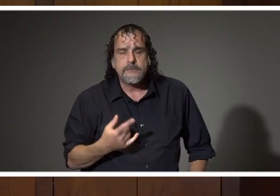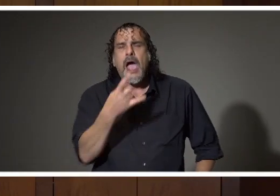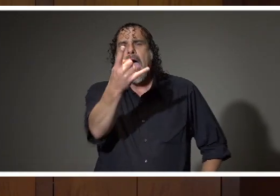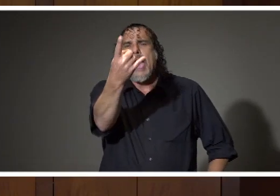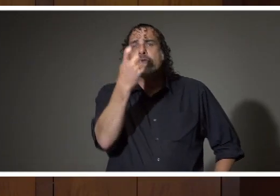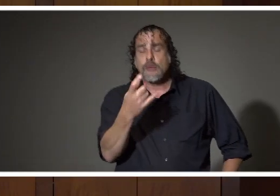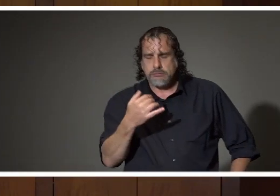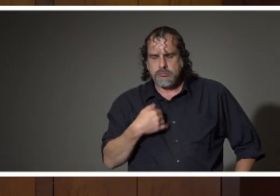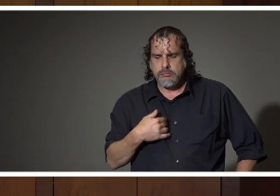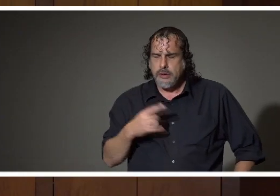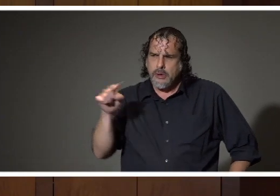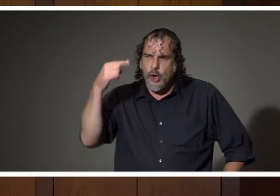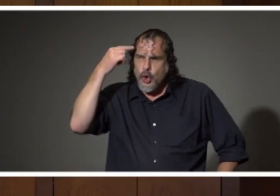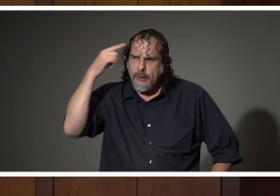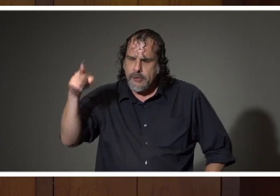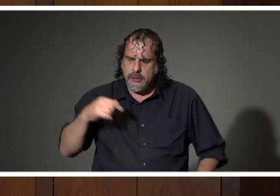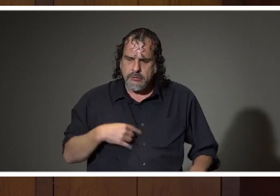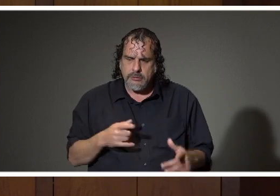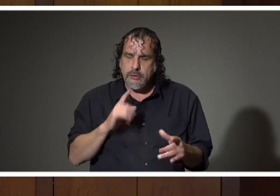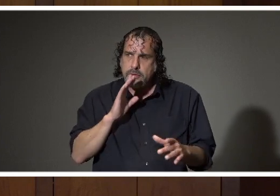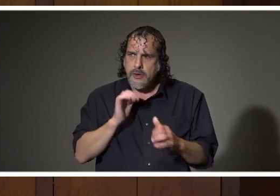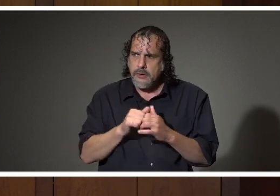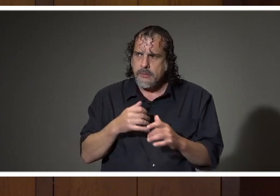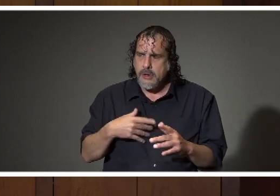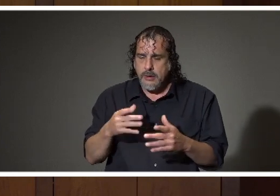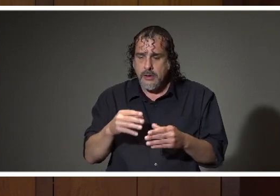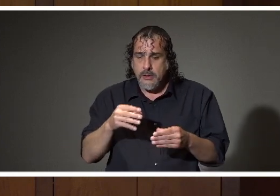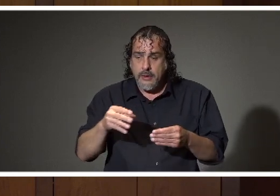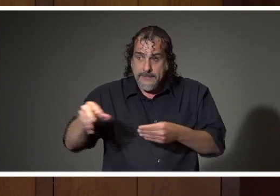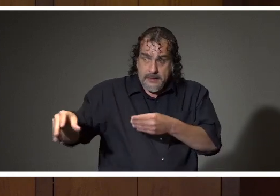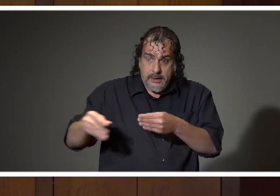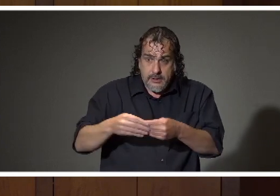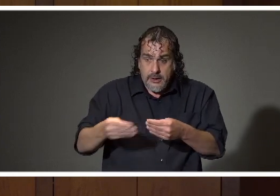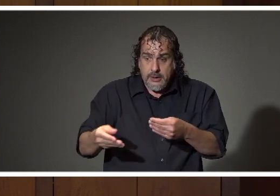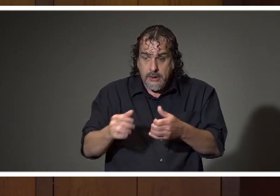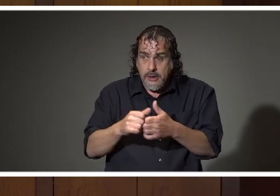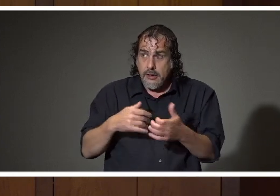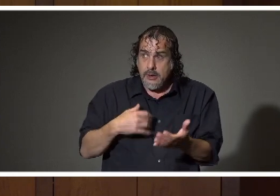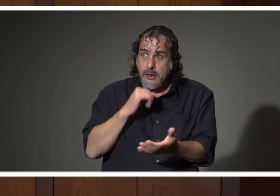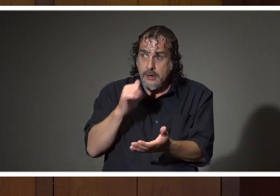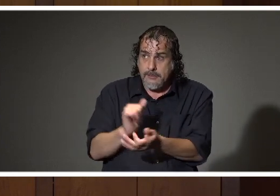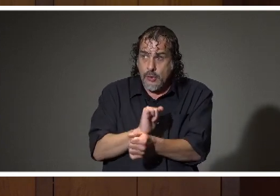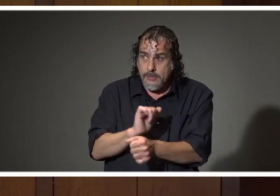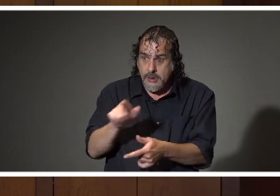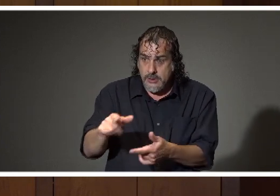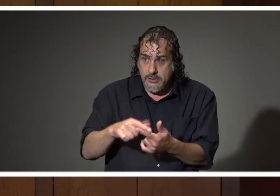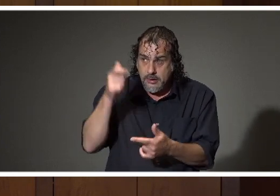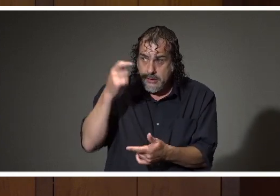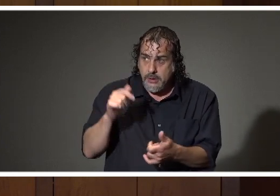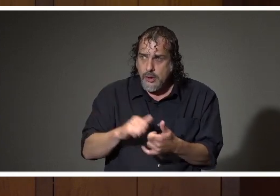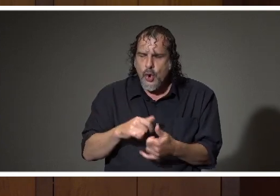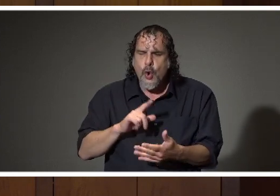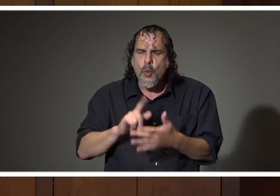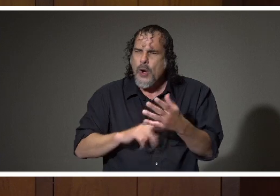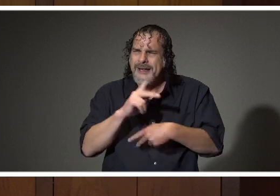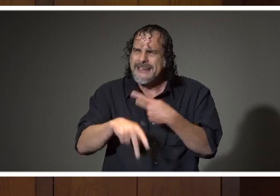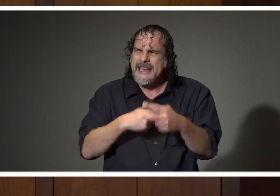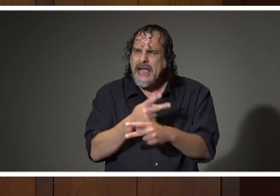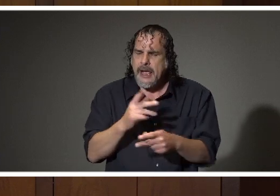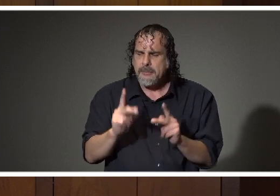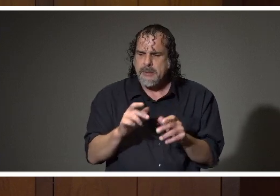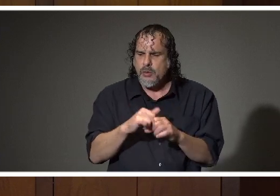the expanded unemployment benefits that are now going to be available? Exactly what type of people could now get that money who perhaps were not able